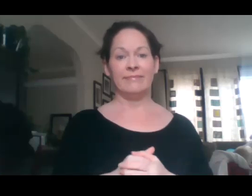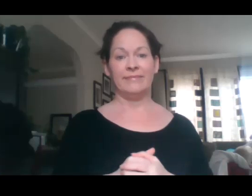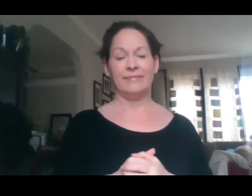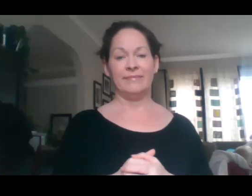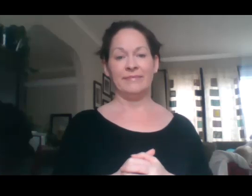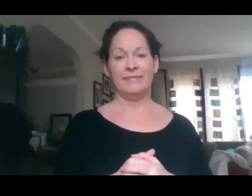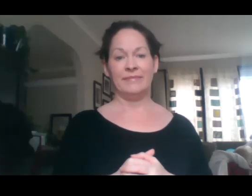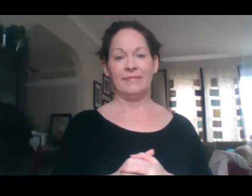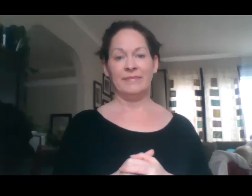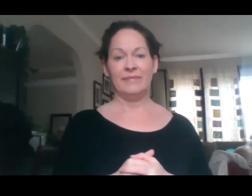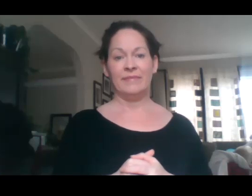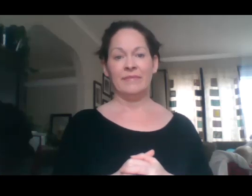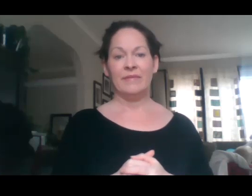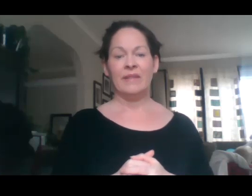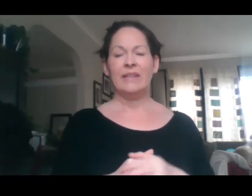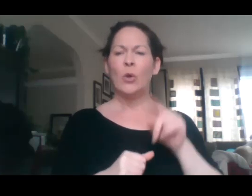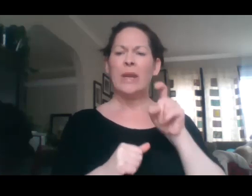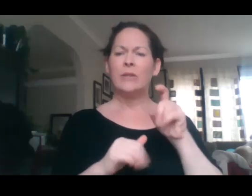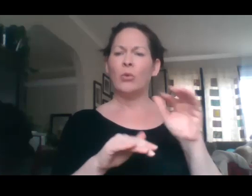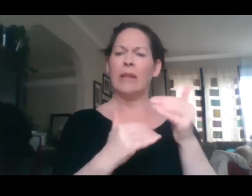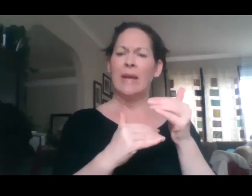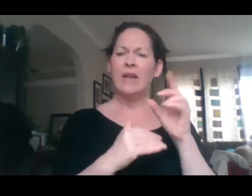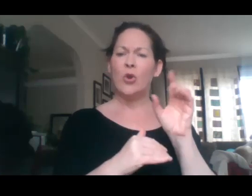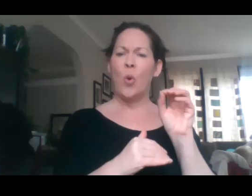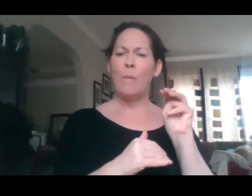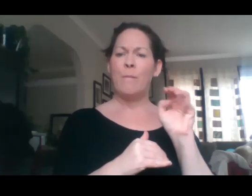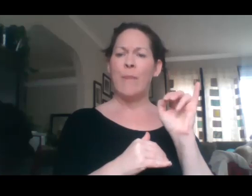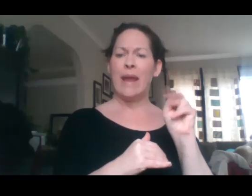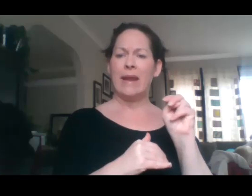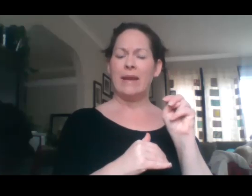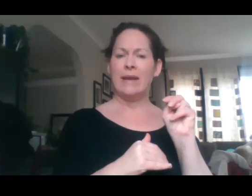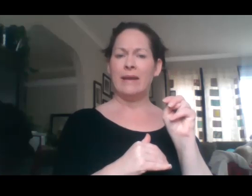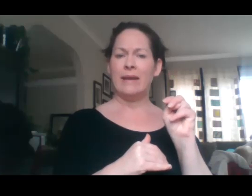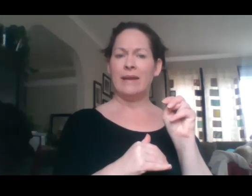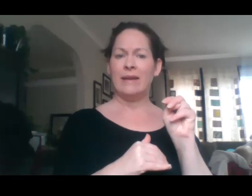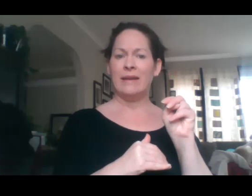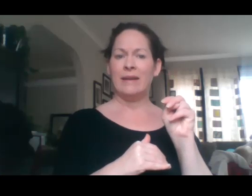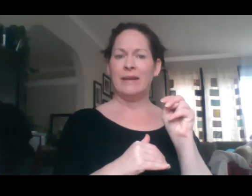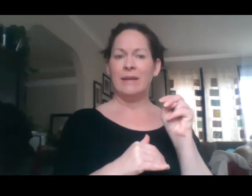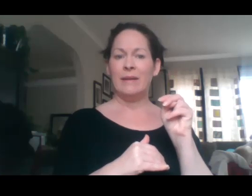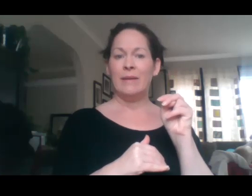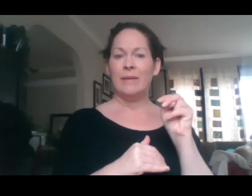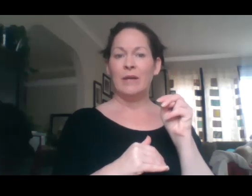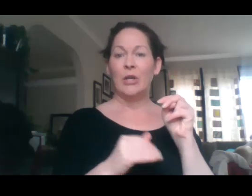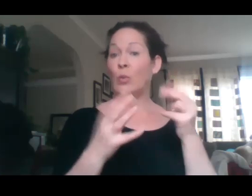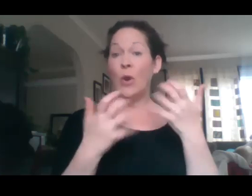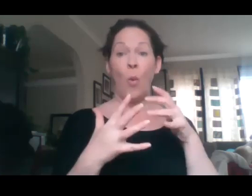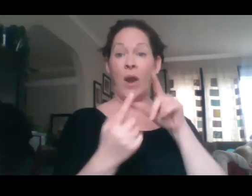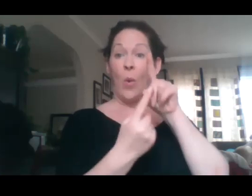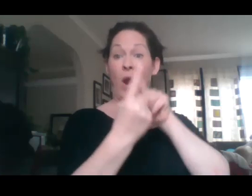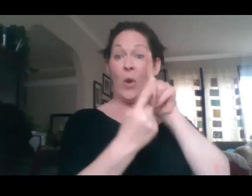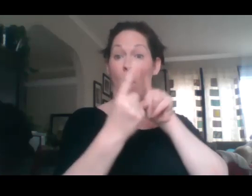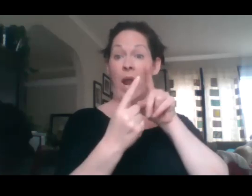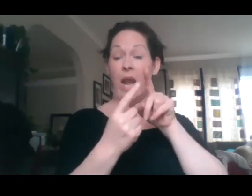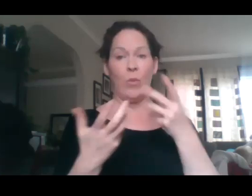do some type of domain limitation. Otherwise, it's not 1-to-1. So I'm going to